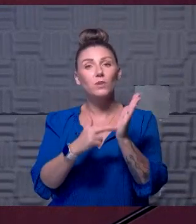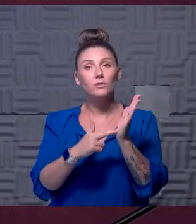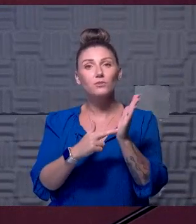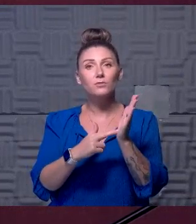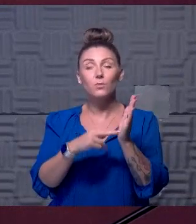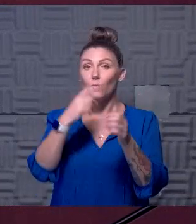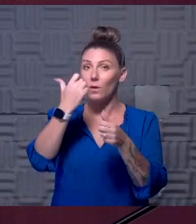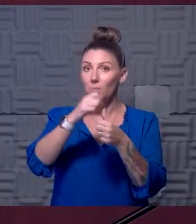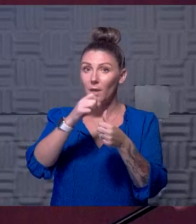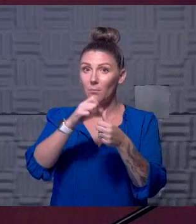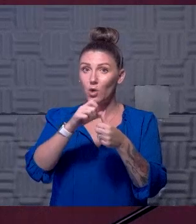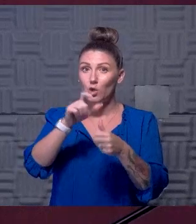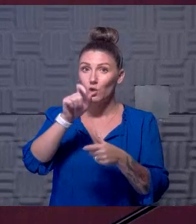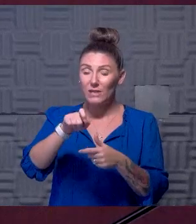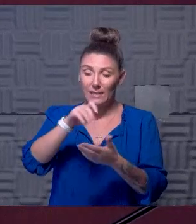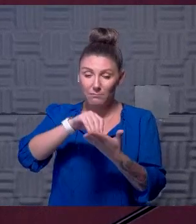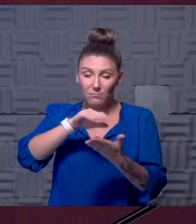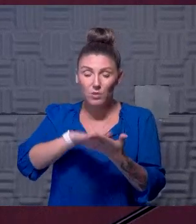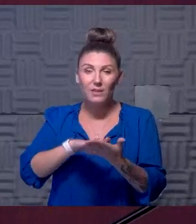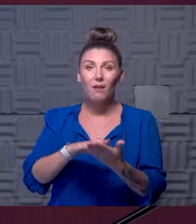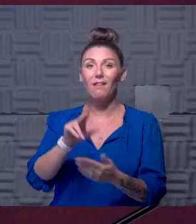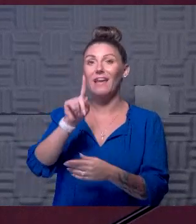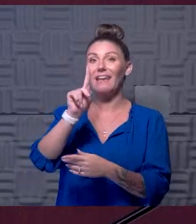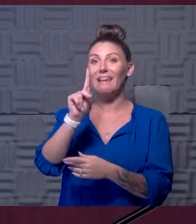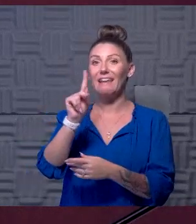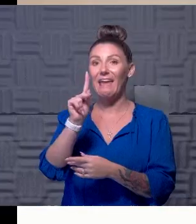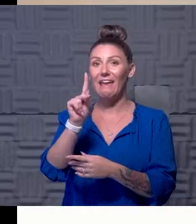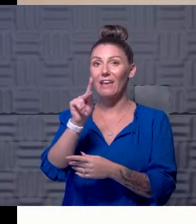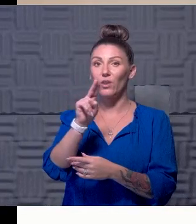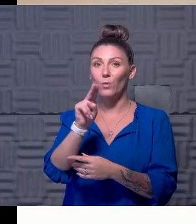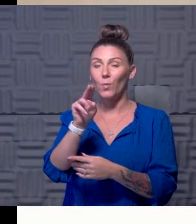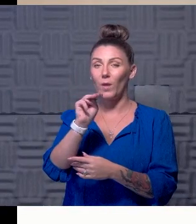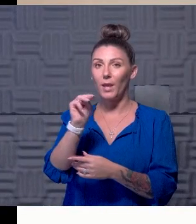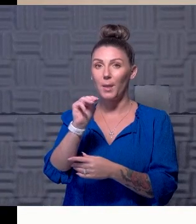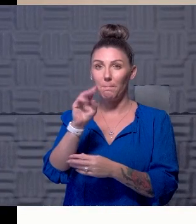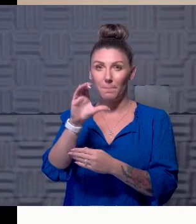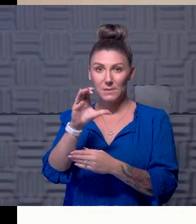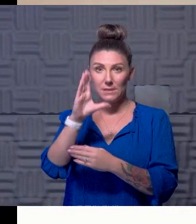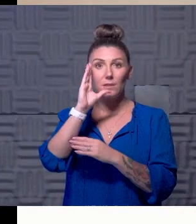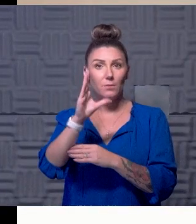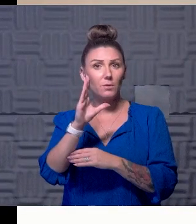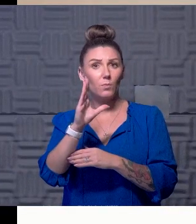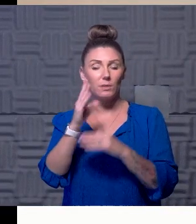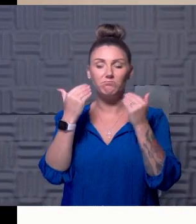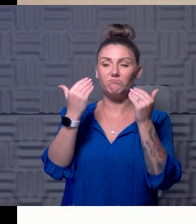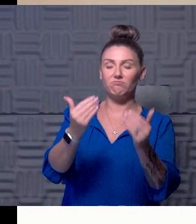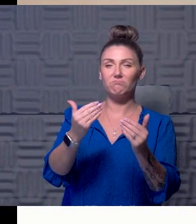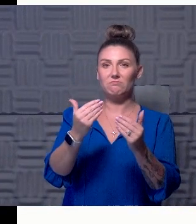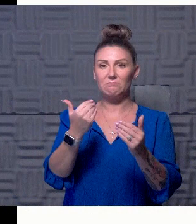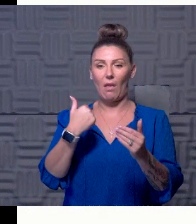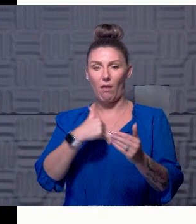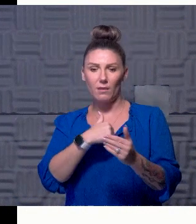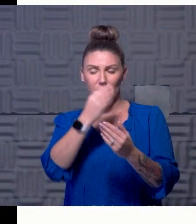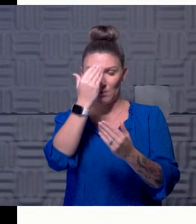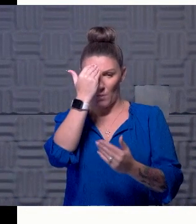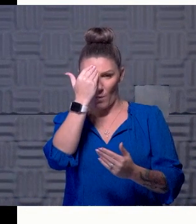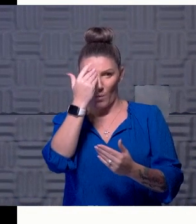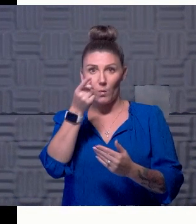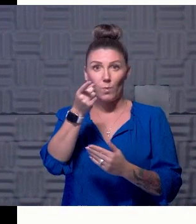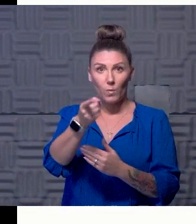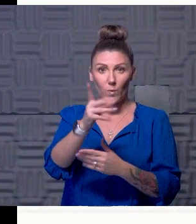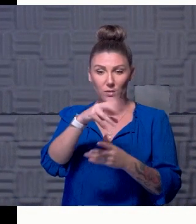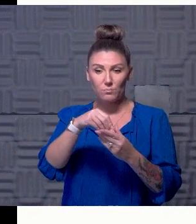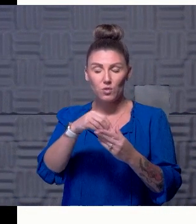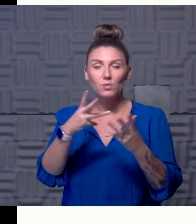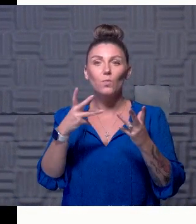in mind you need to put in KUMC, because that KUMC will then let us know that you as a participant want